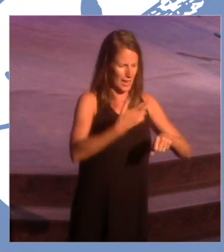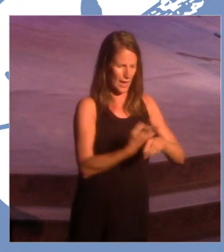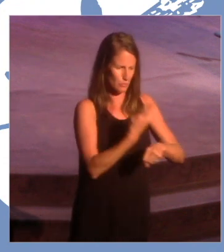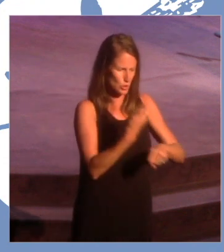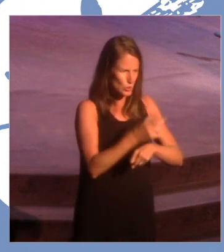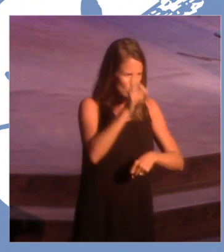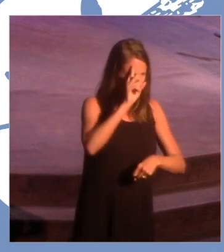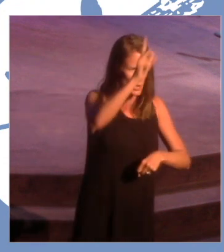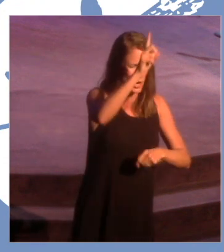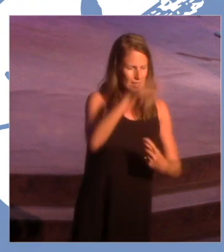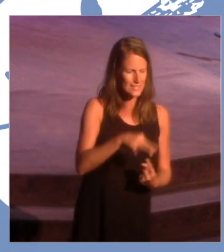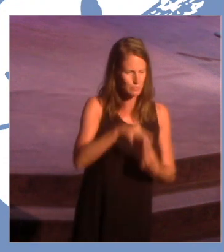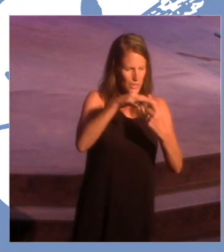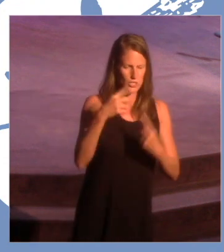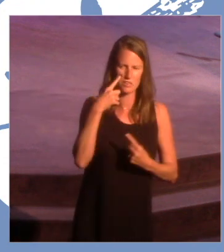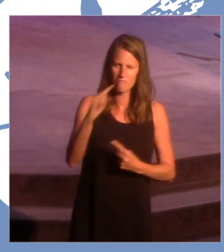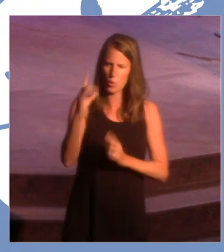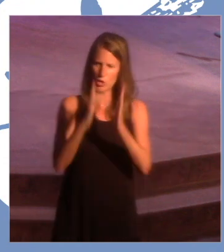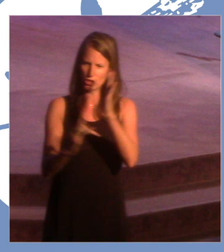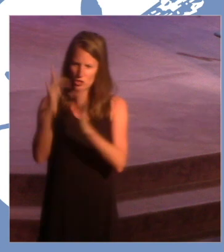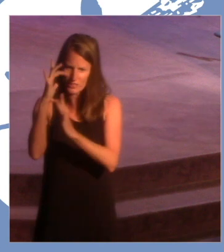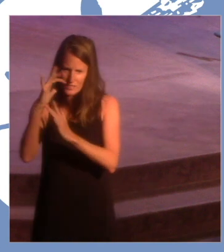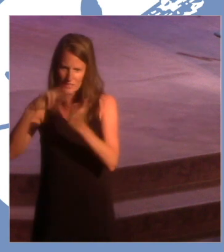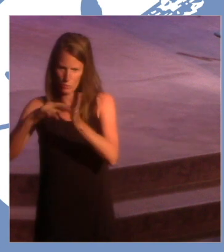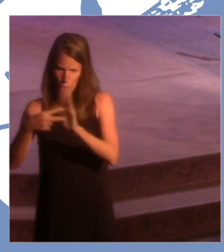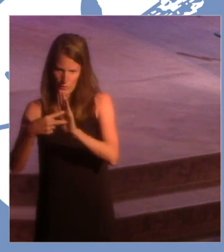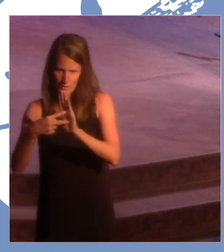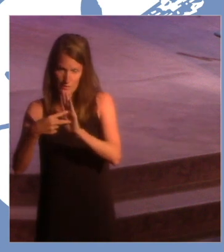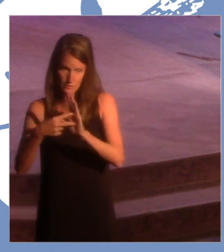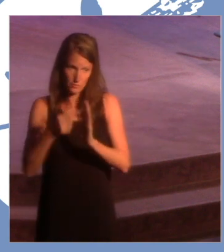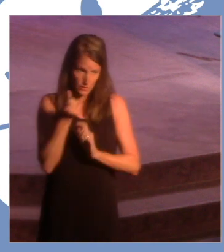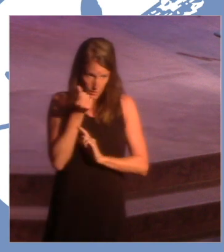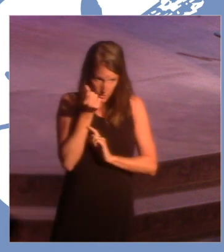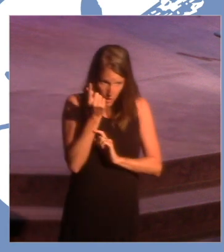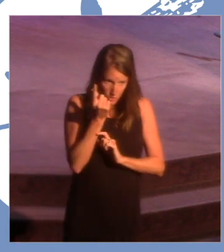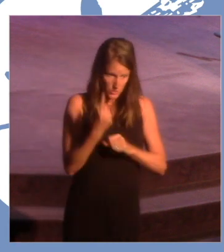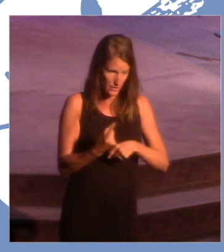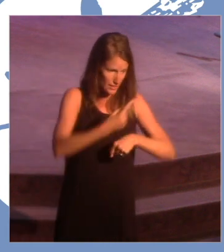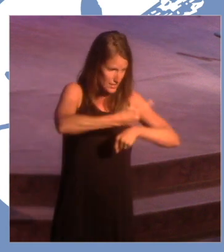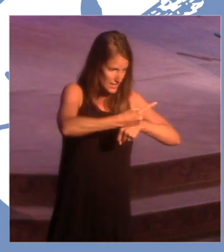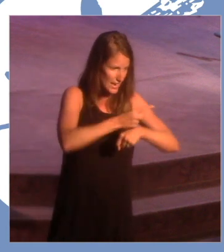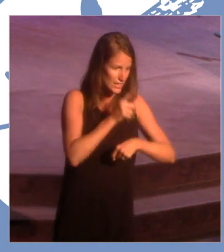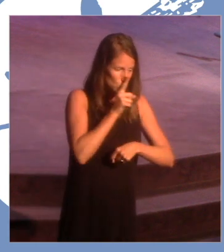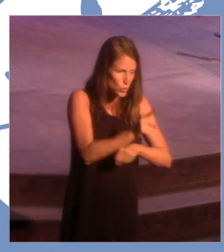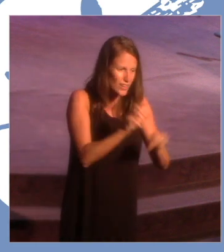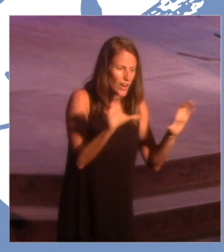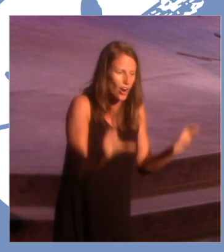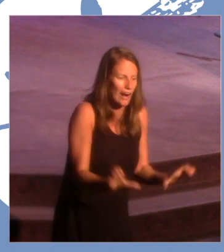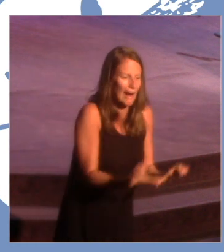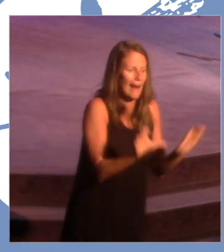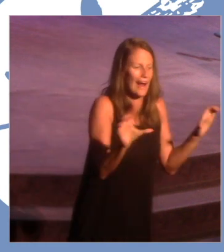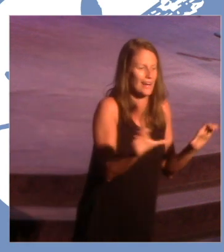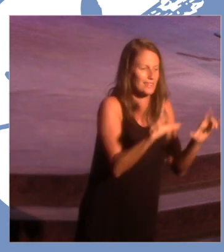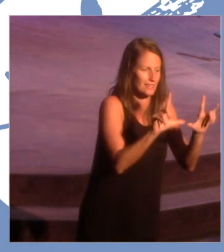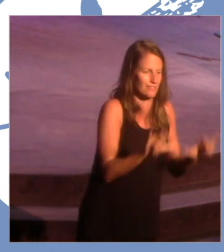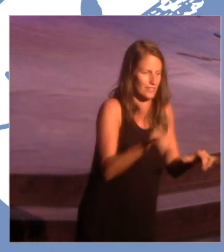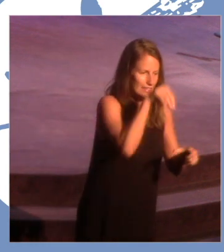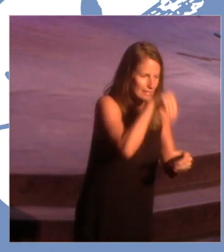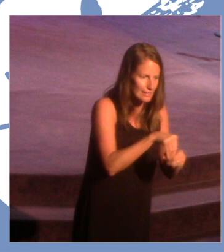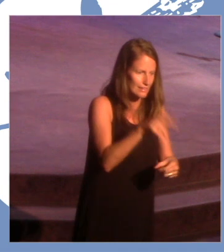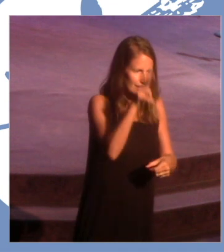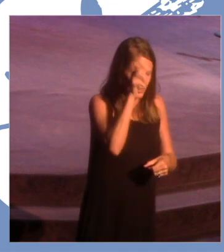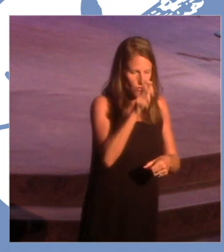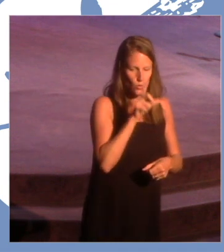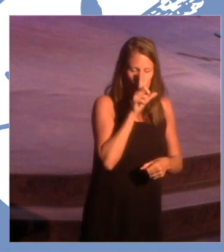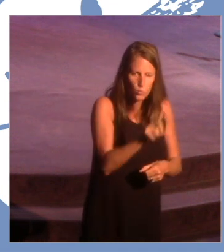for purposes of spirituality and godliness. In fact, our days are of active evil. There are great thieves of